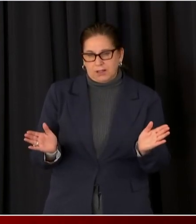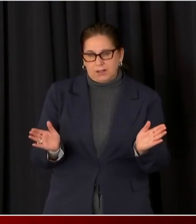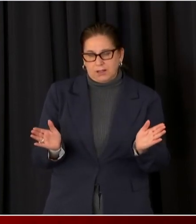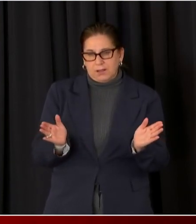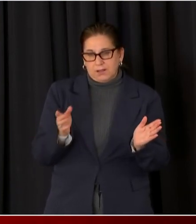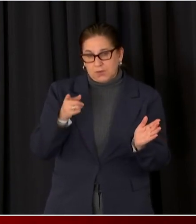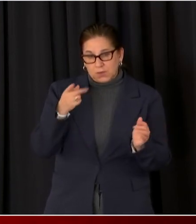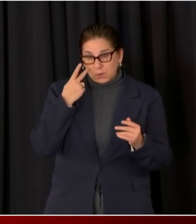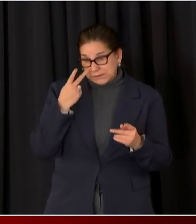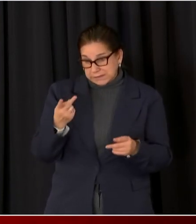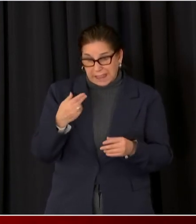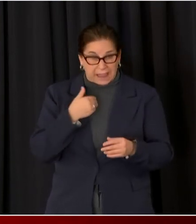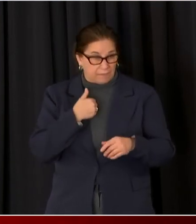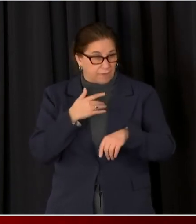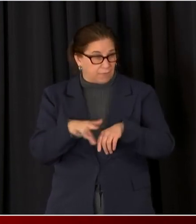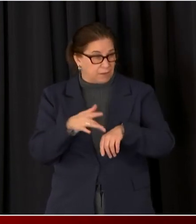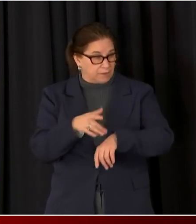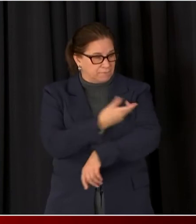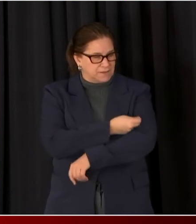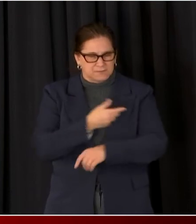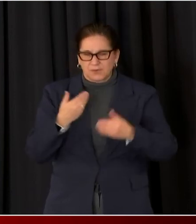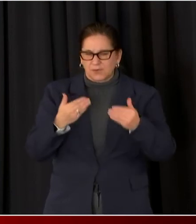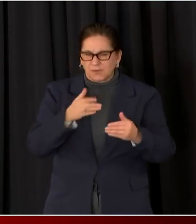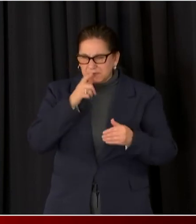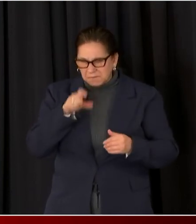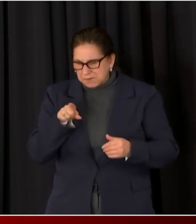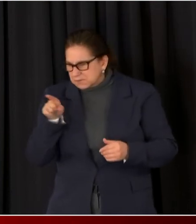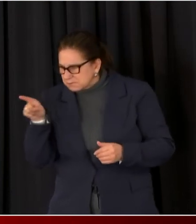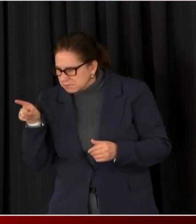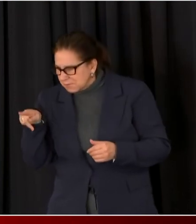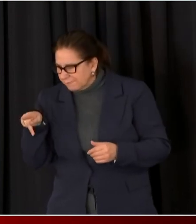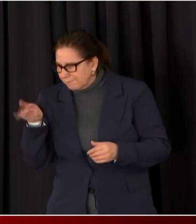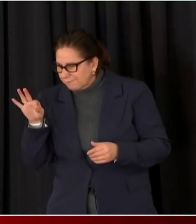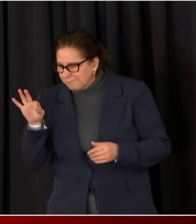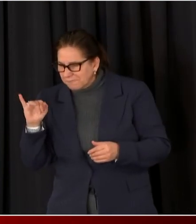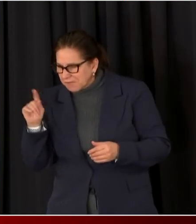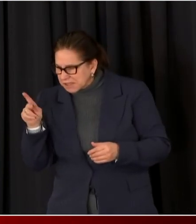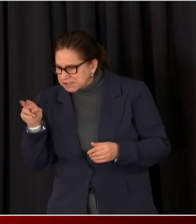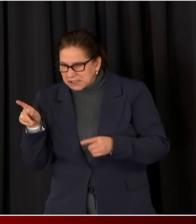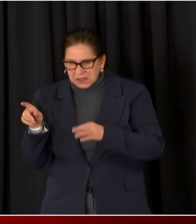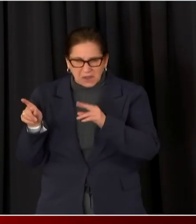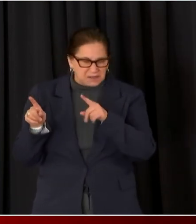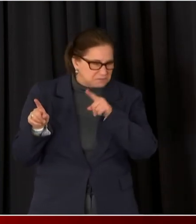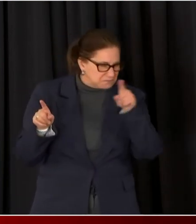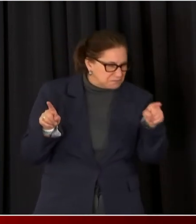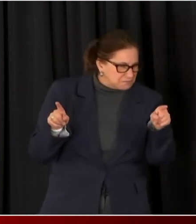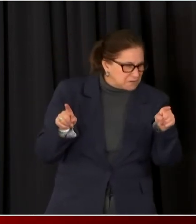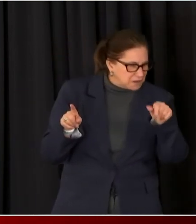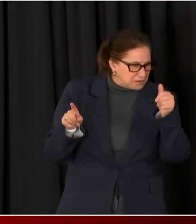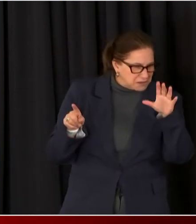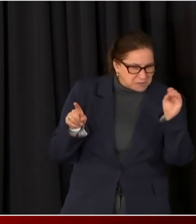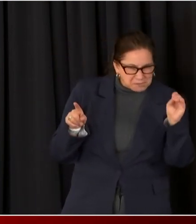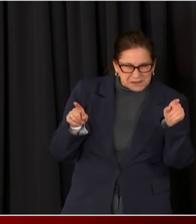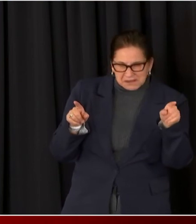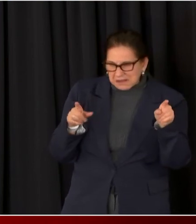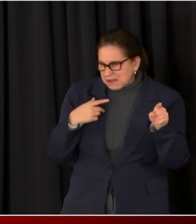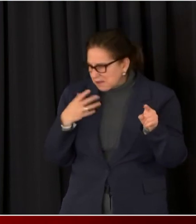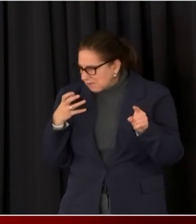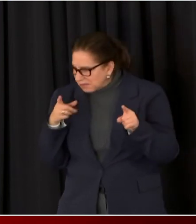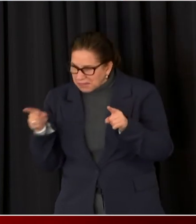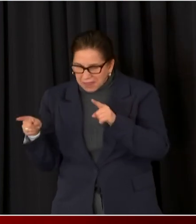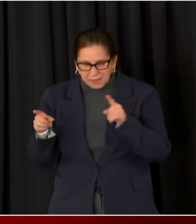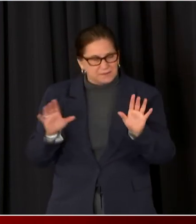group, and would encourage people not to try to wait for a specific vaccine to become available to get vaccinated. It is